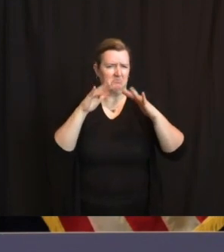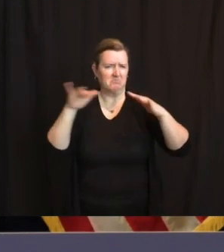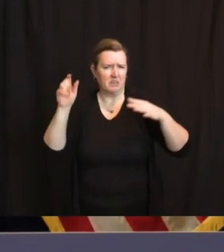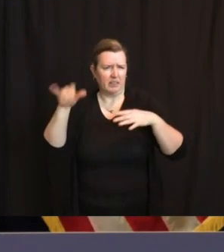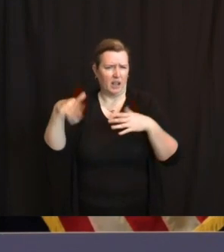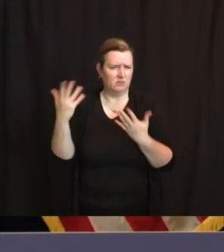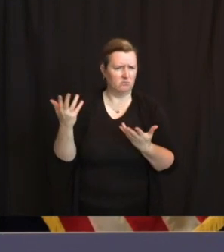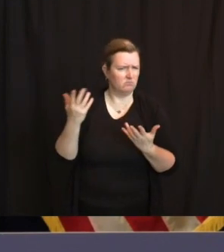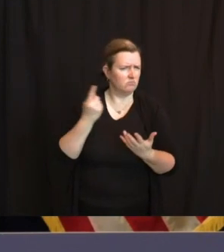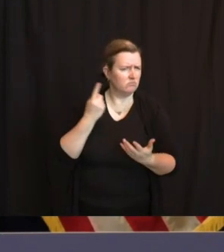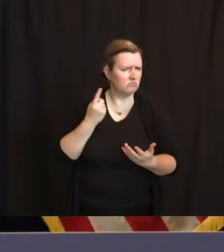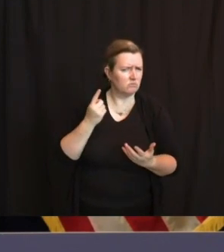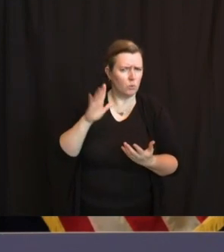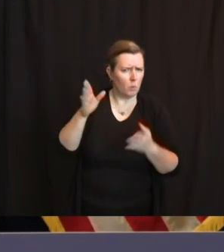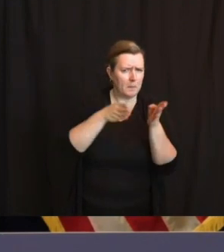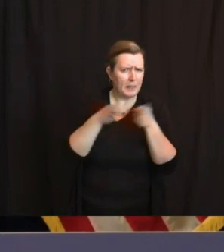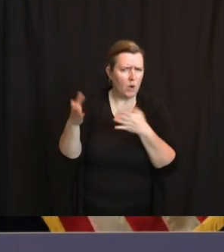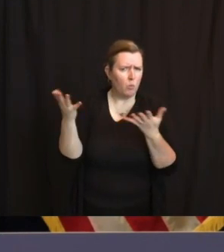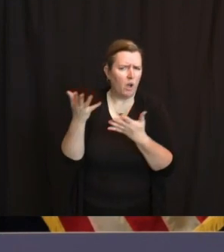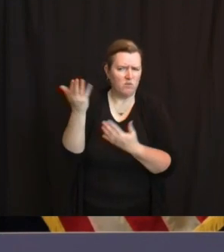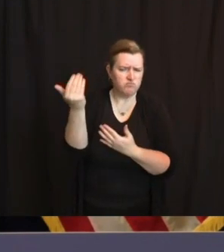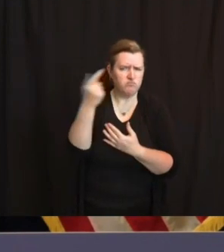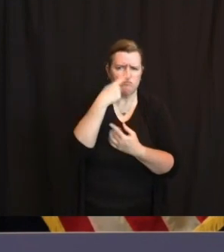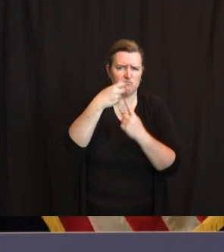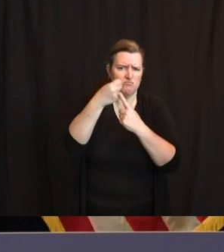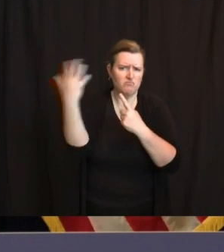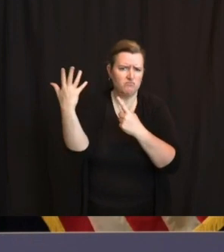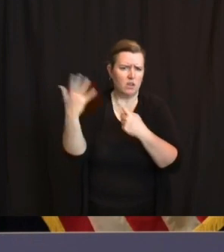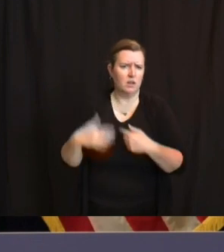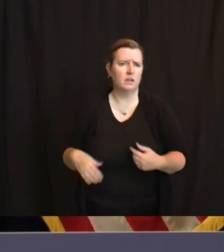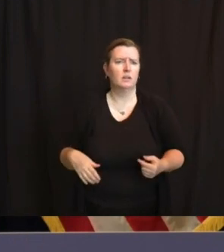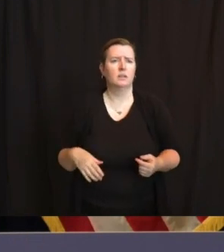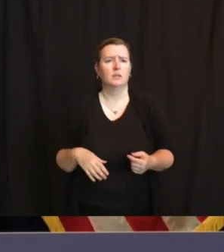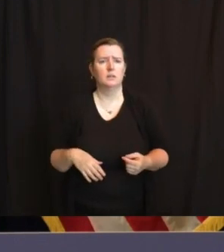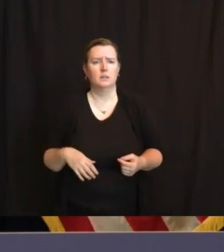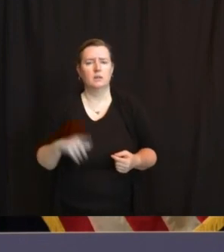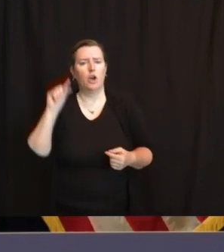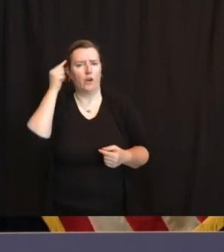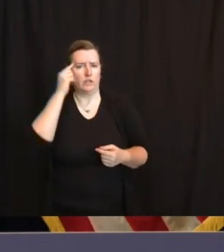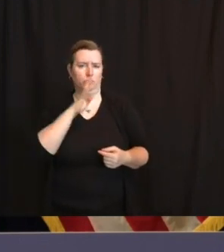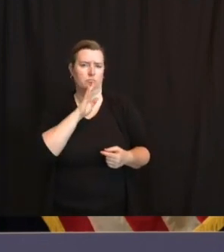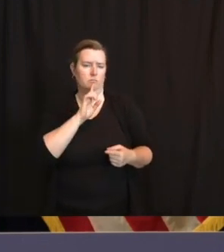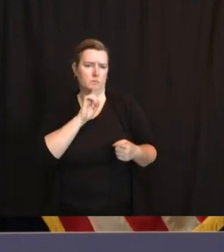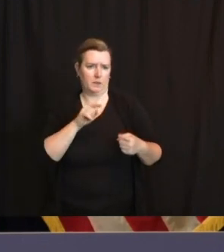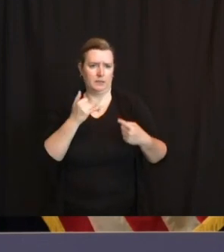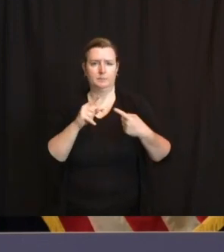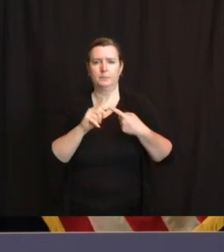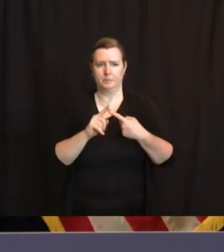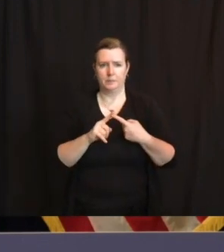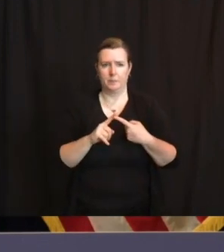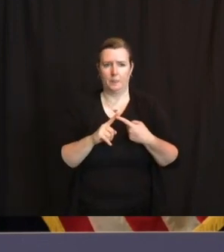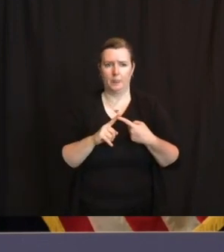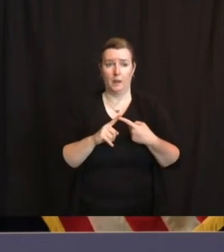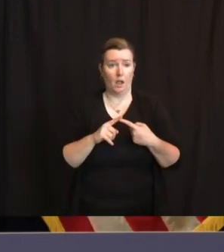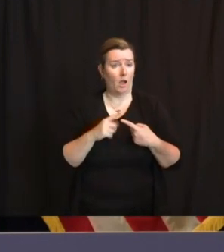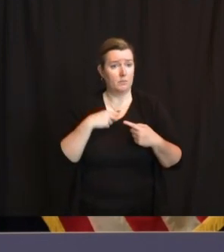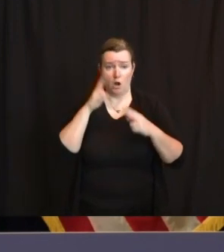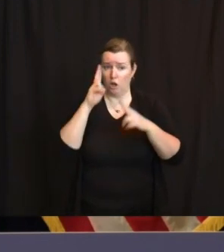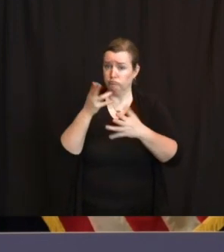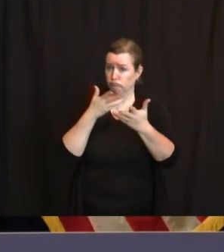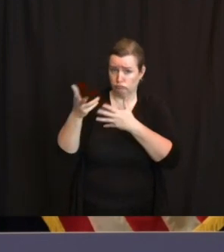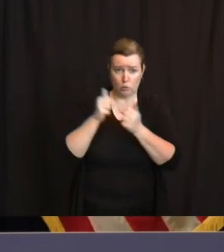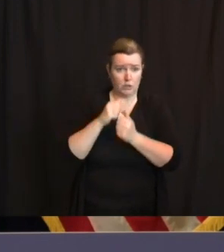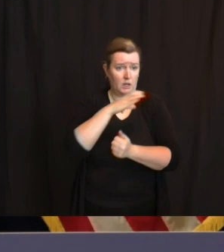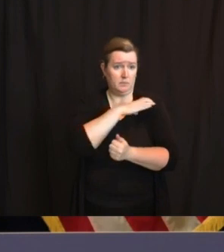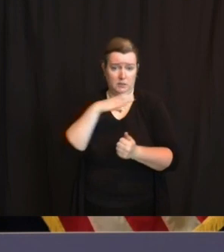and vibrant chamber. I've had the honor of speaking with them, and its leadership is really good. I